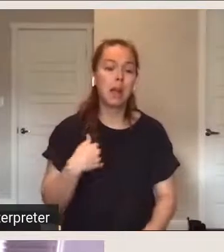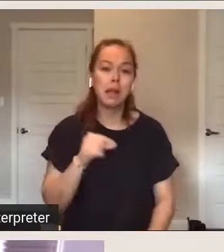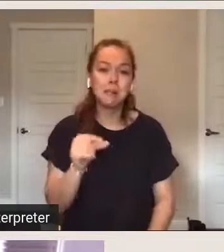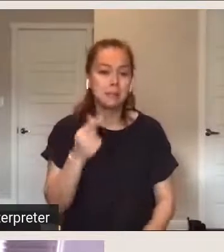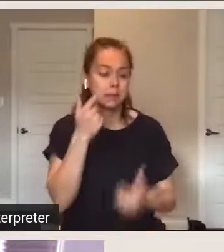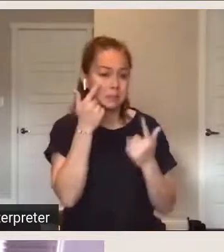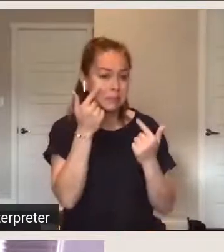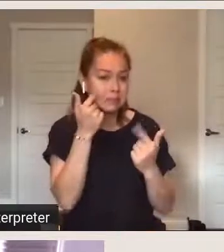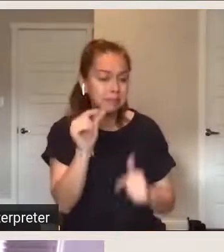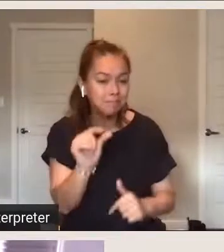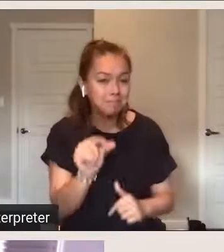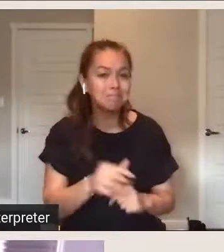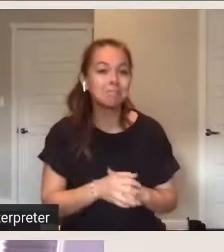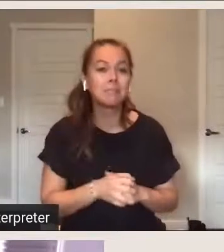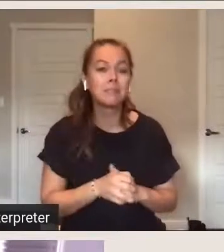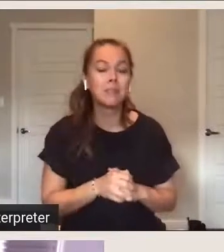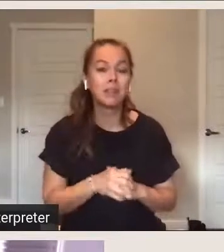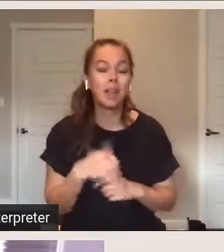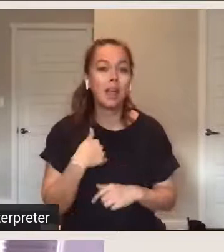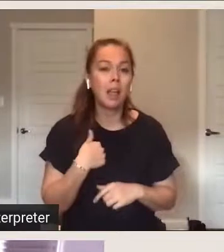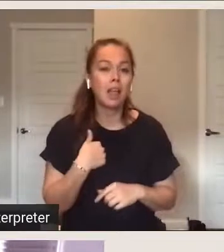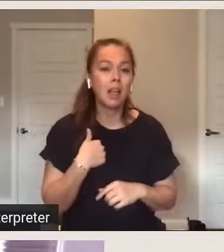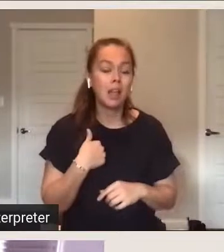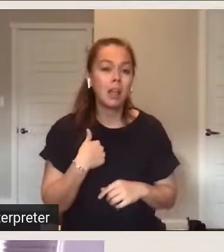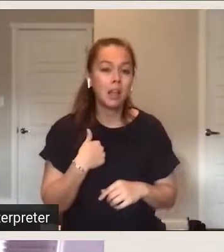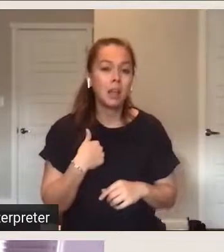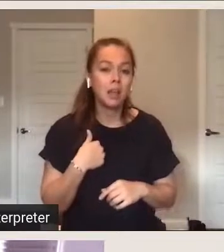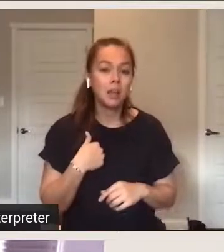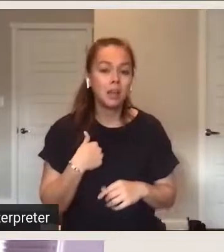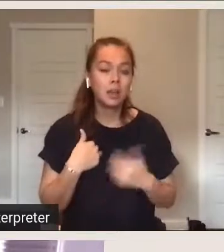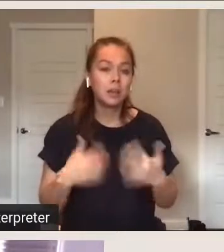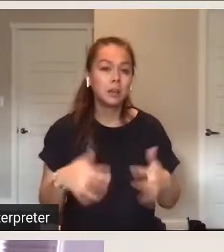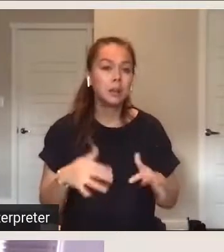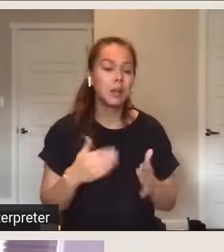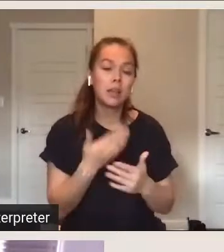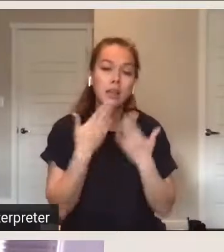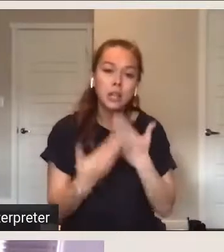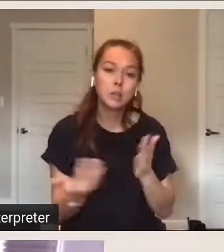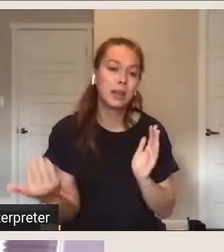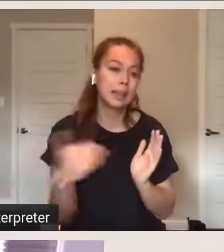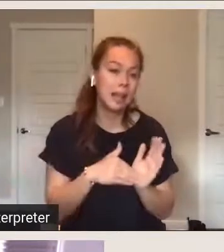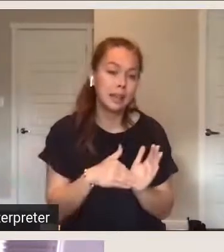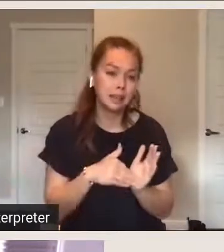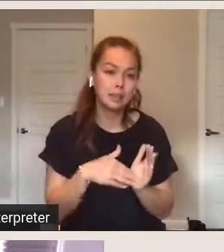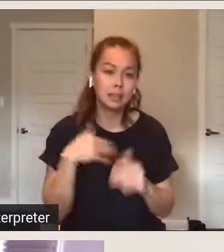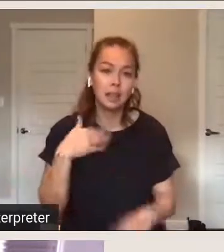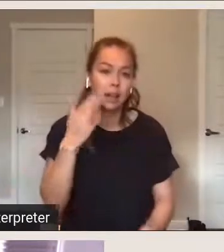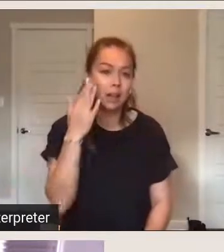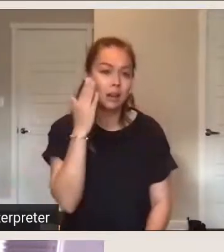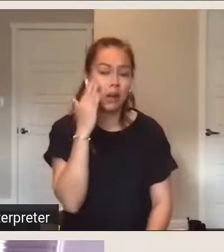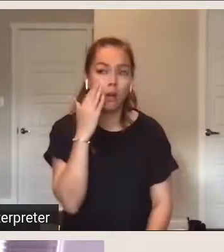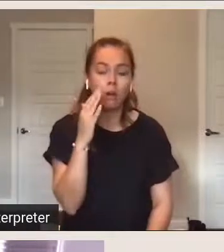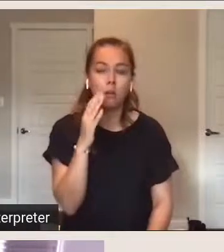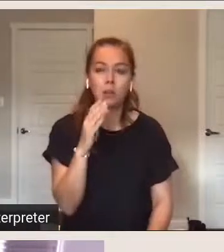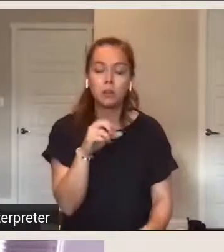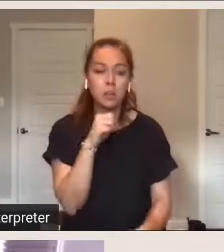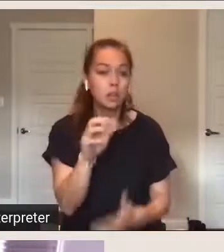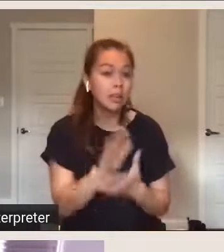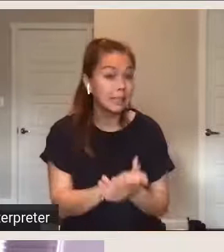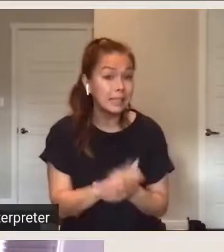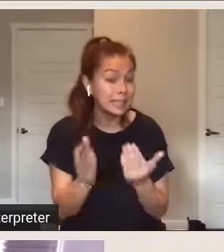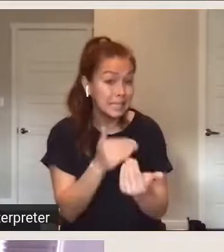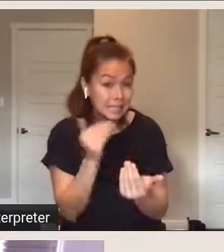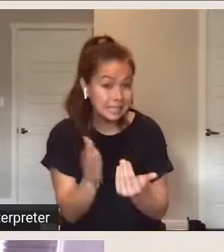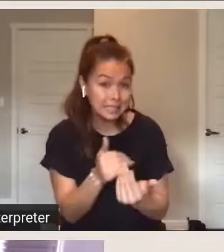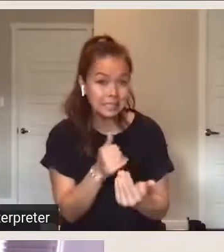that. I will have to say, like, thank you again for sharing this film. I know it was not easy to make